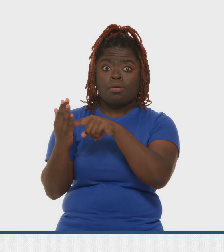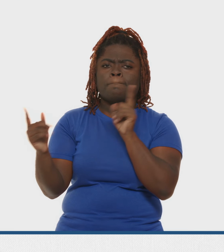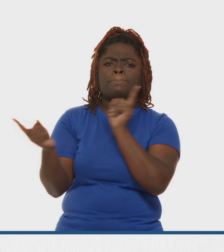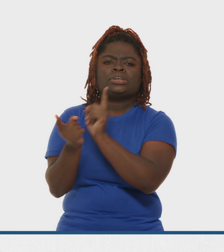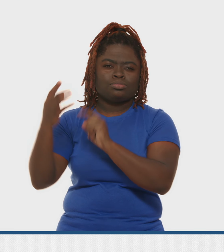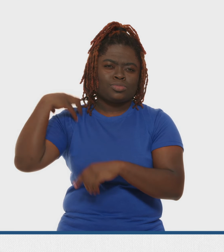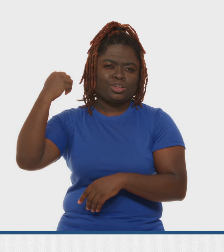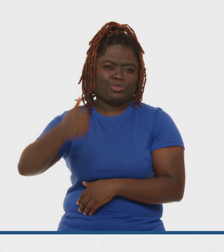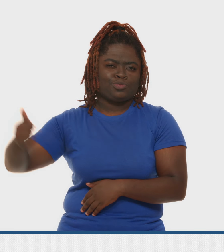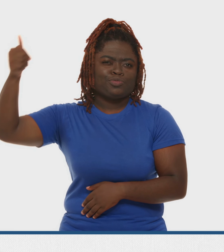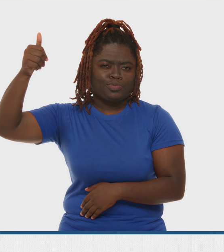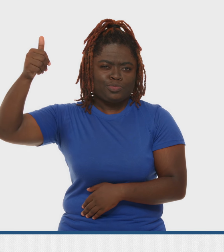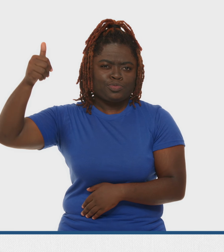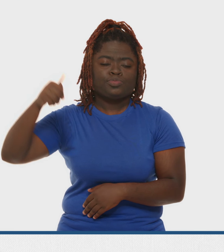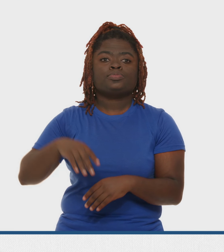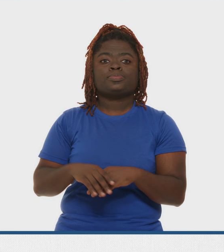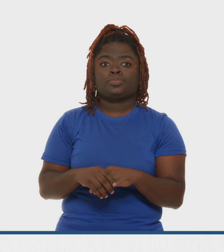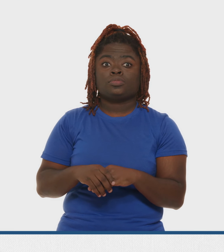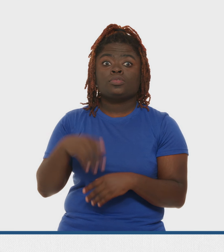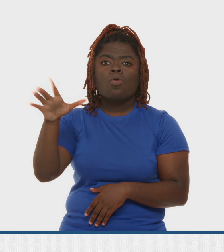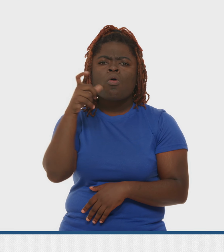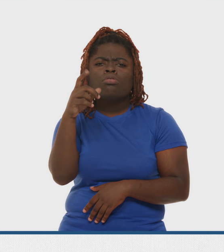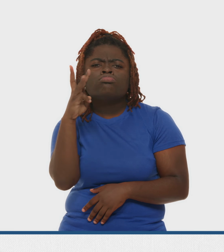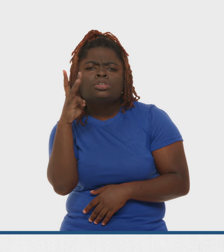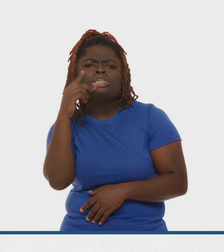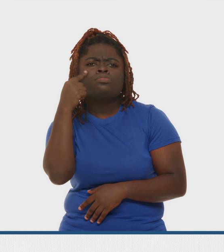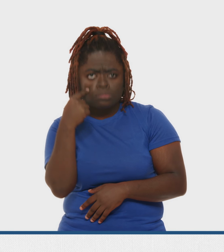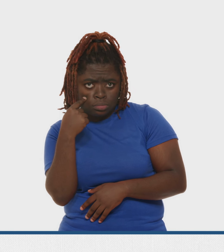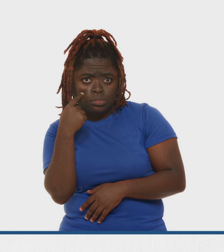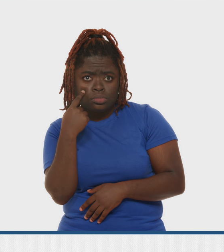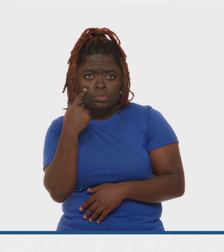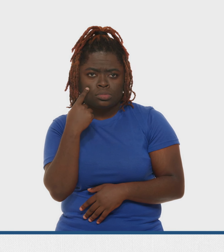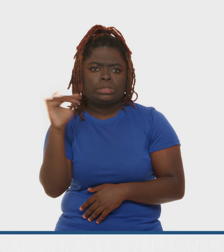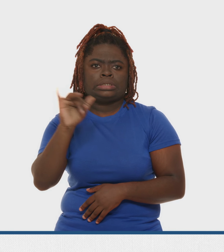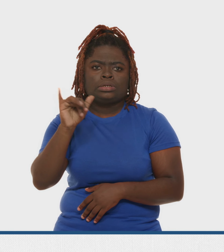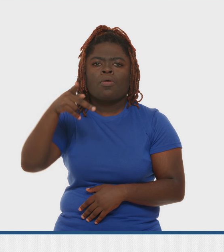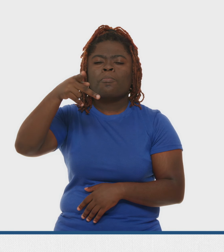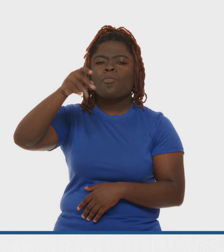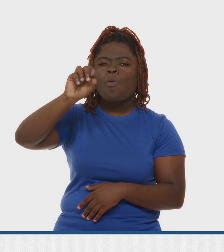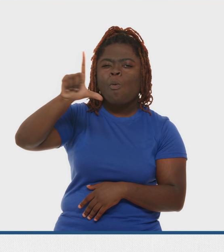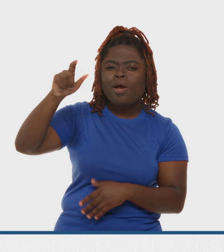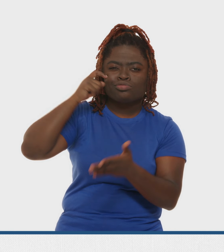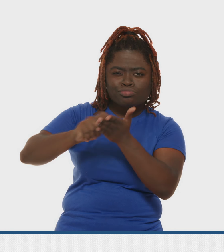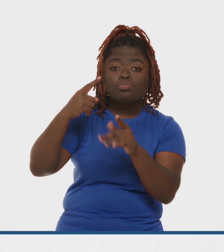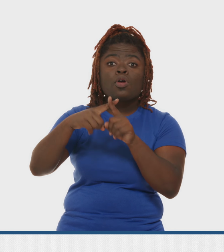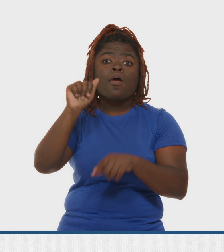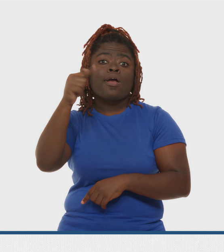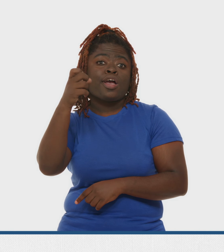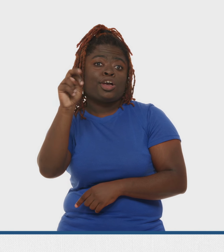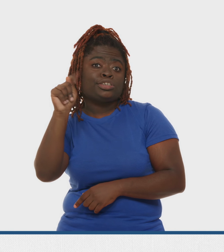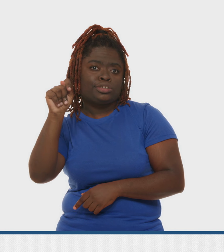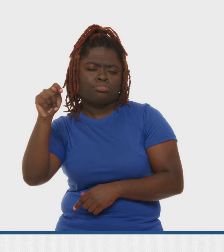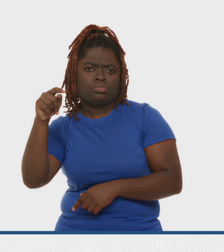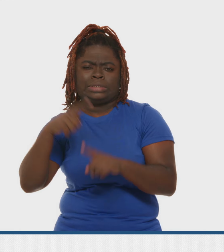against the elector's name. Step 3. The presiding officer administers the oath in the presence of the indoor